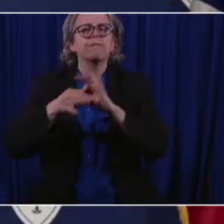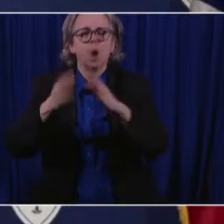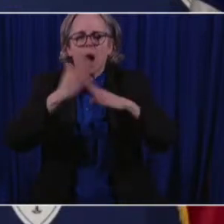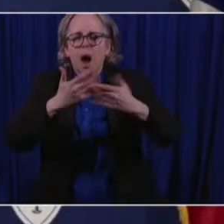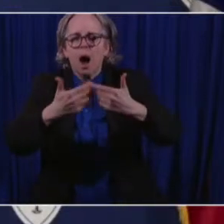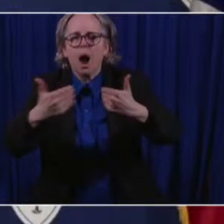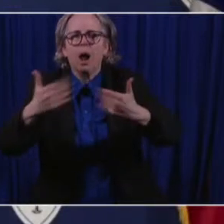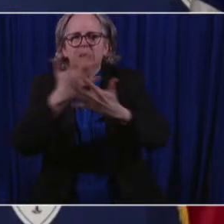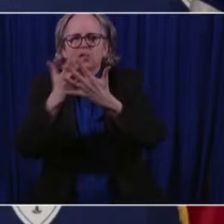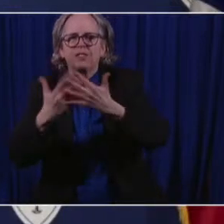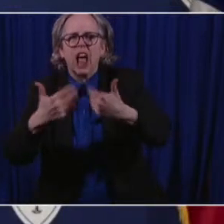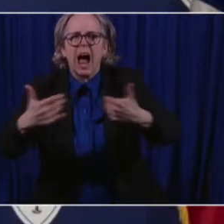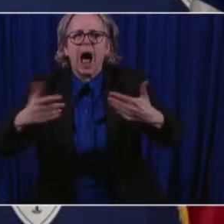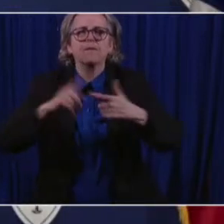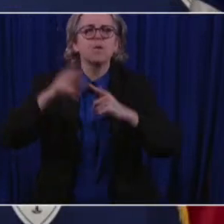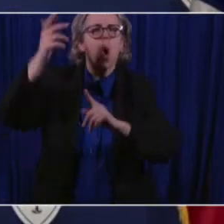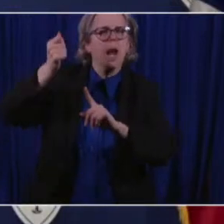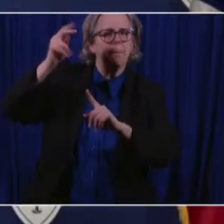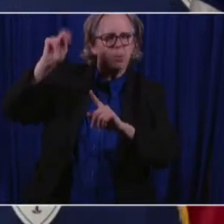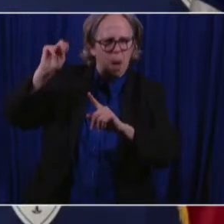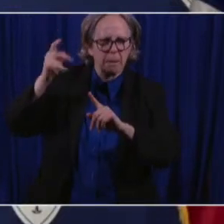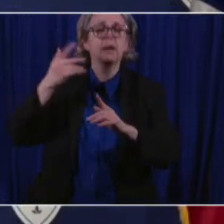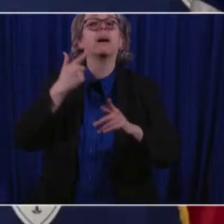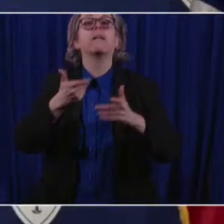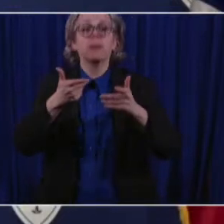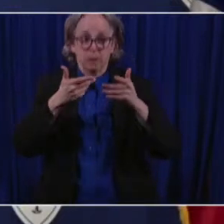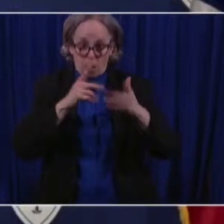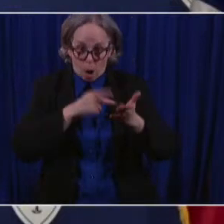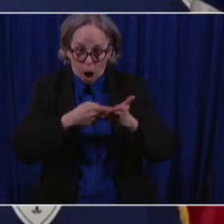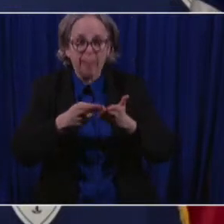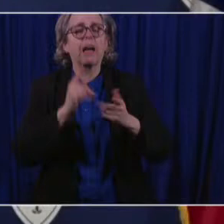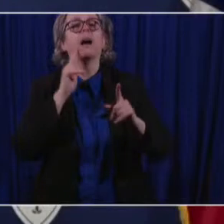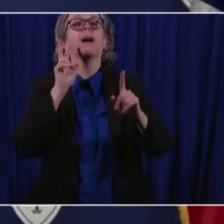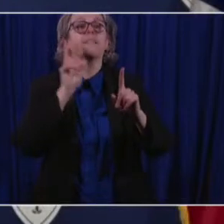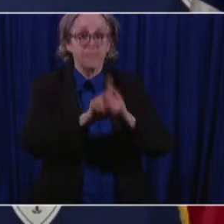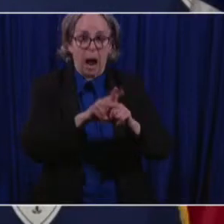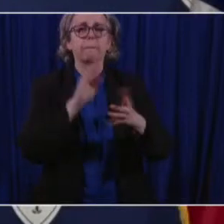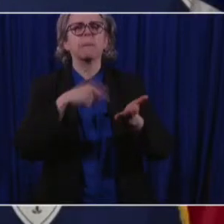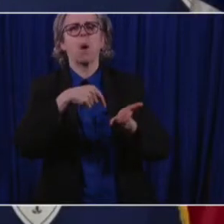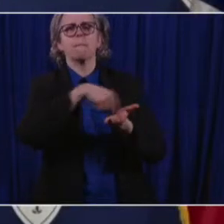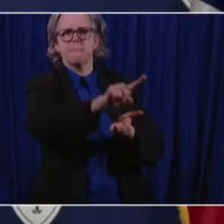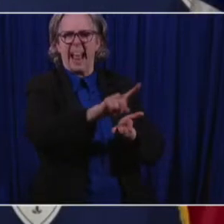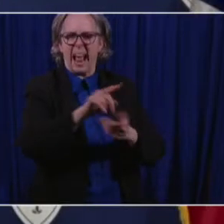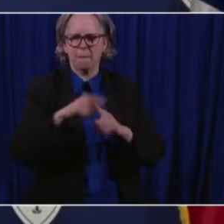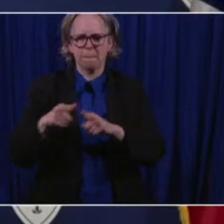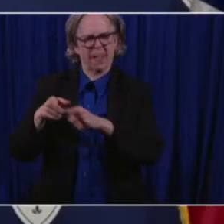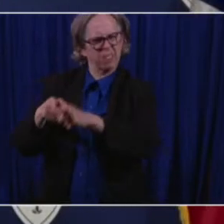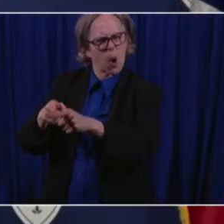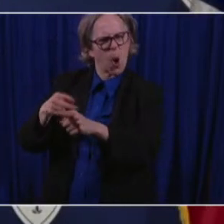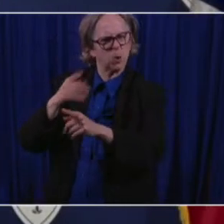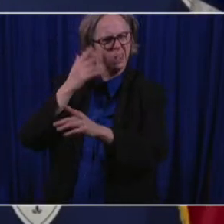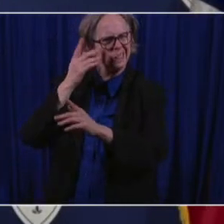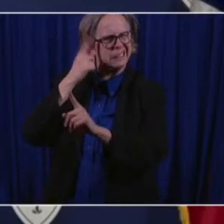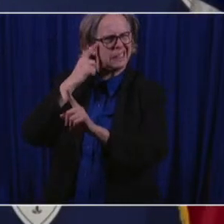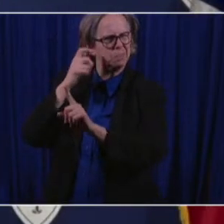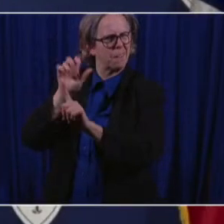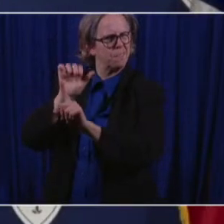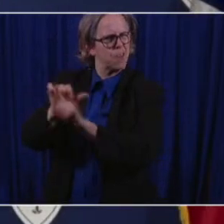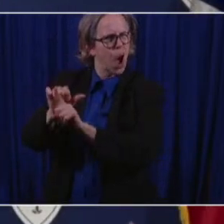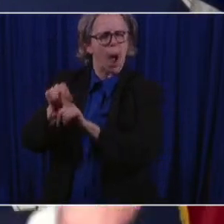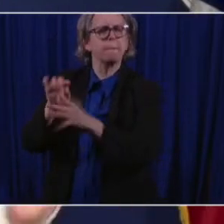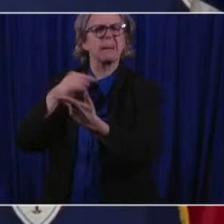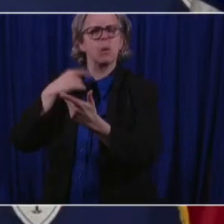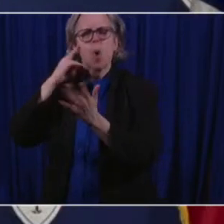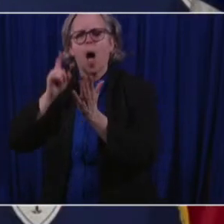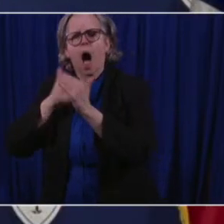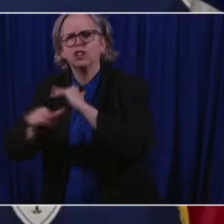and get that money out to the residents of Ohio who are just the victims of the fact that there's